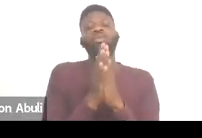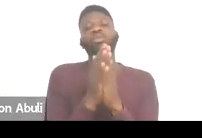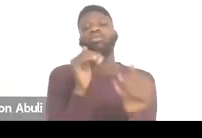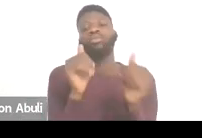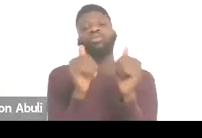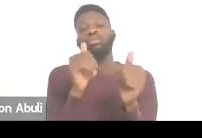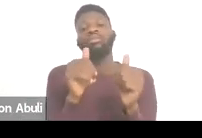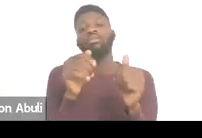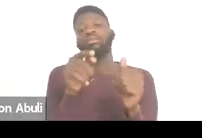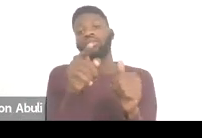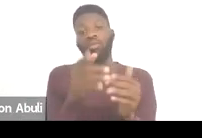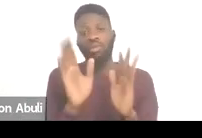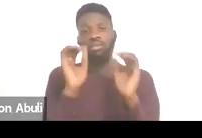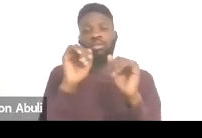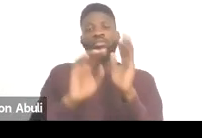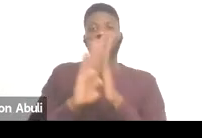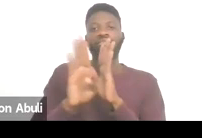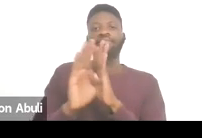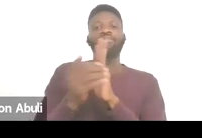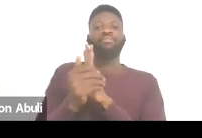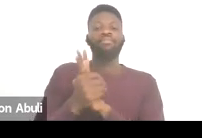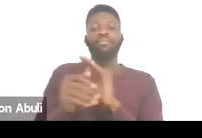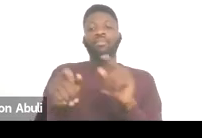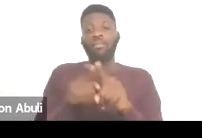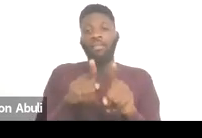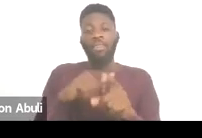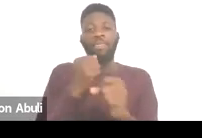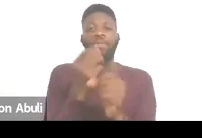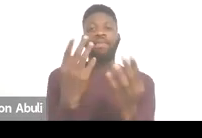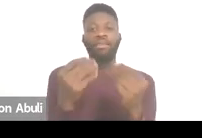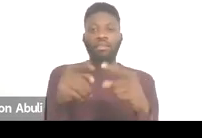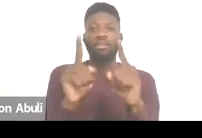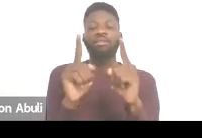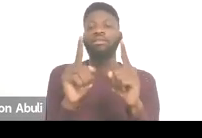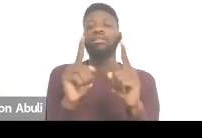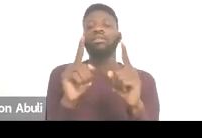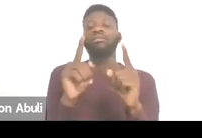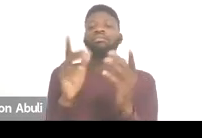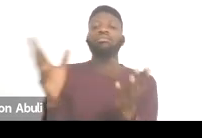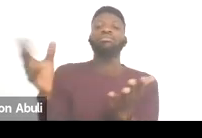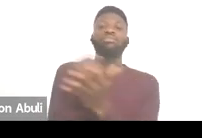can be able to develop those skills, and then it makes it easier for you